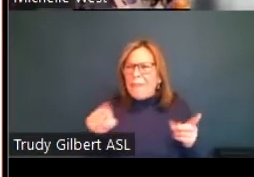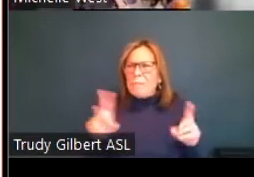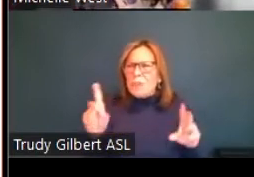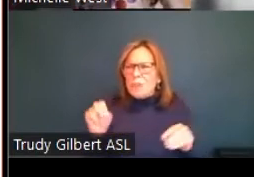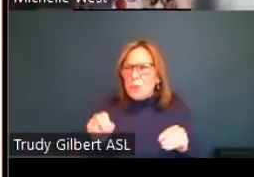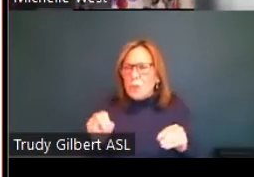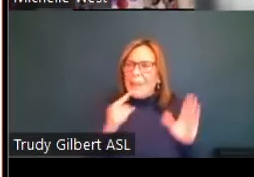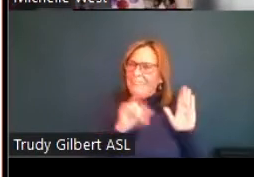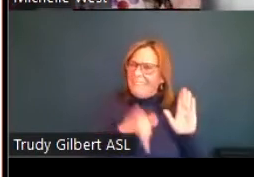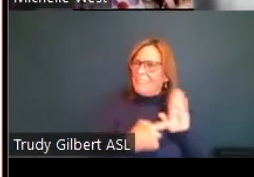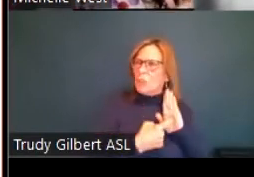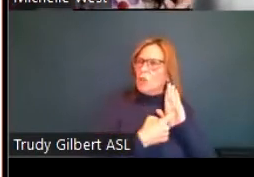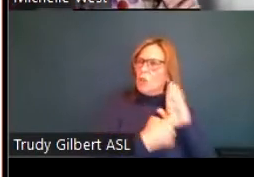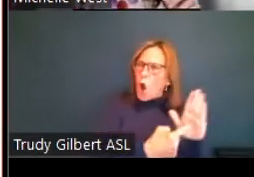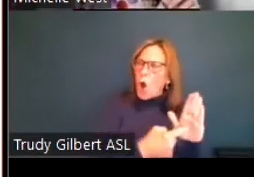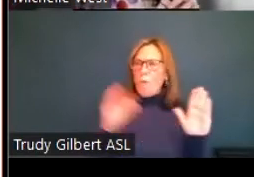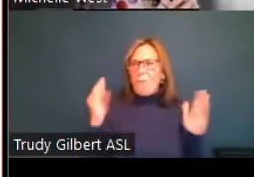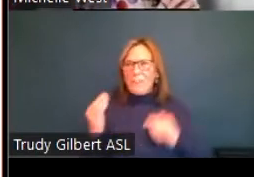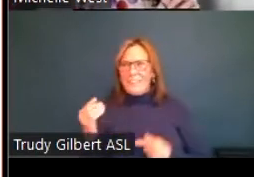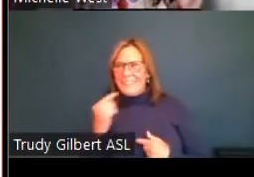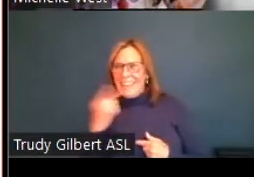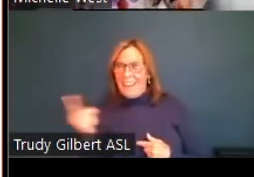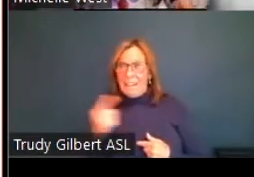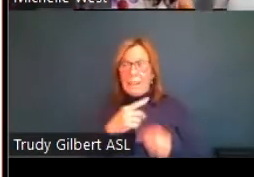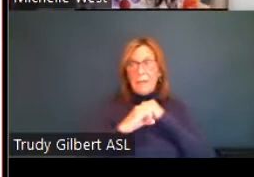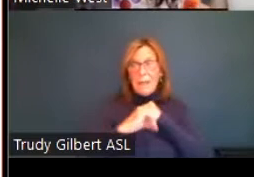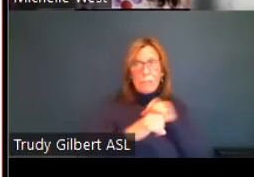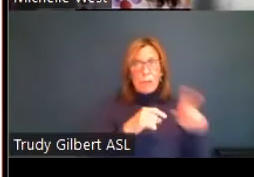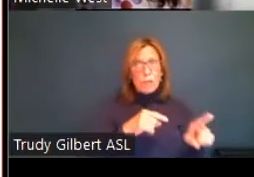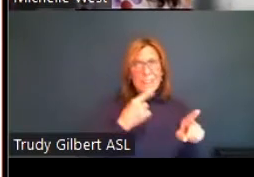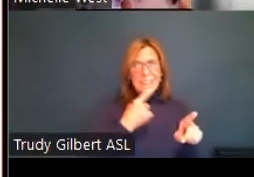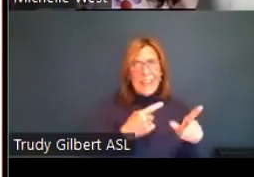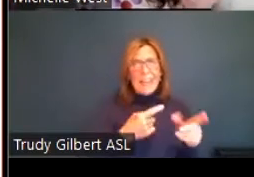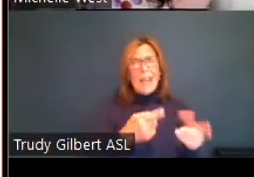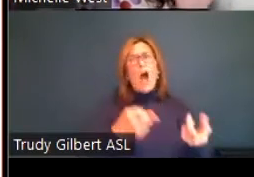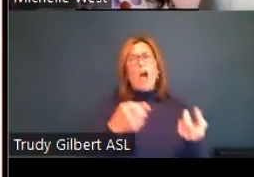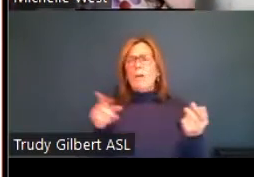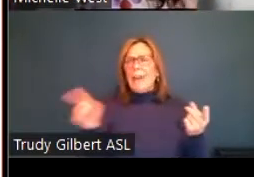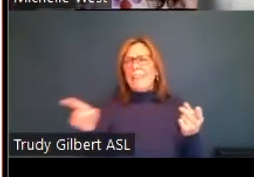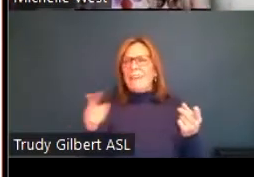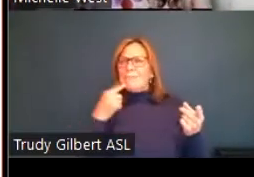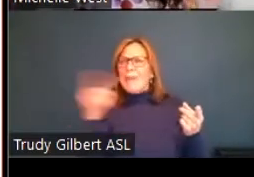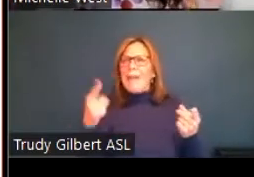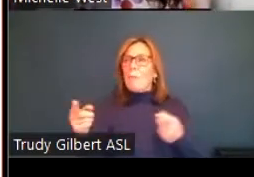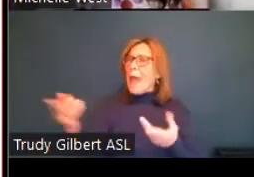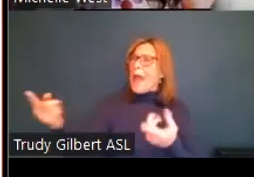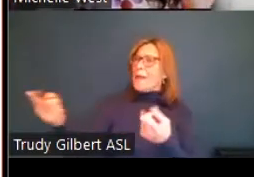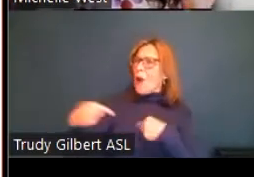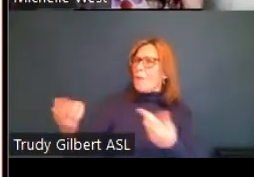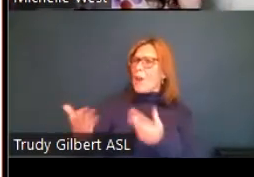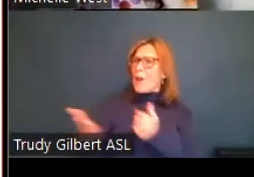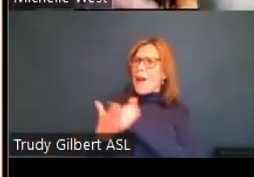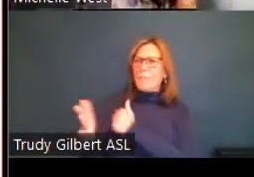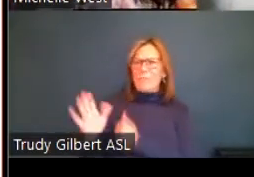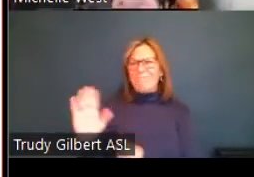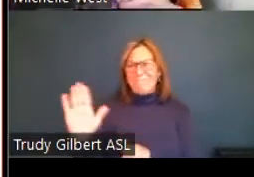tell. You can tell people in an ad, hey, come here, we're gonna help you. That doesn't, no. You want, what do you want them